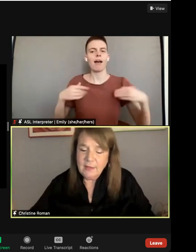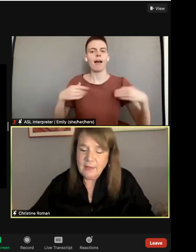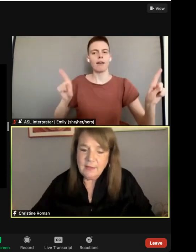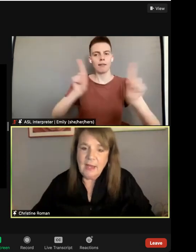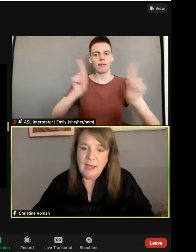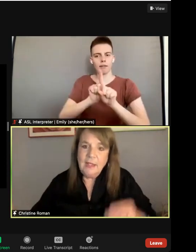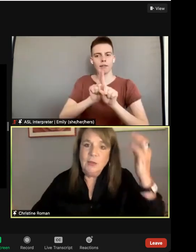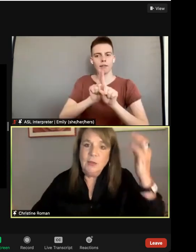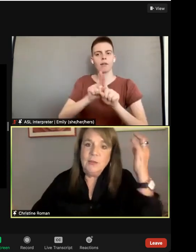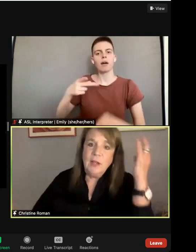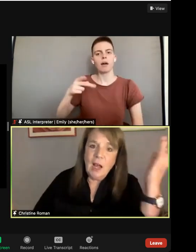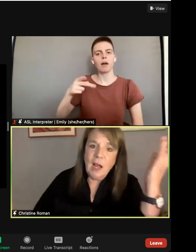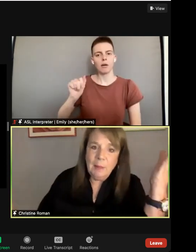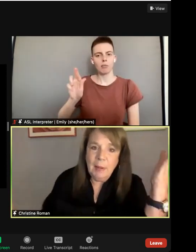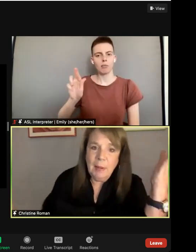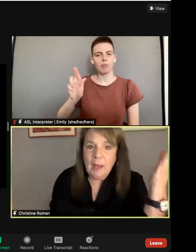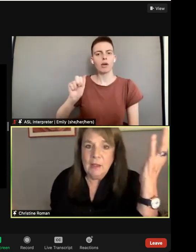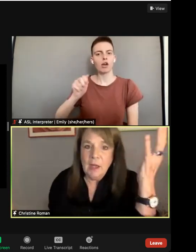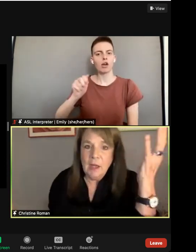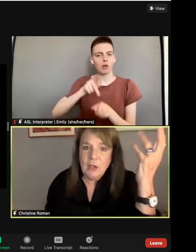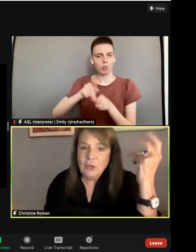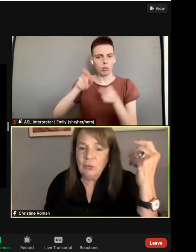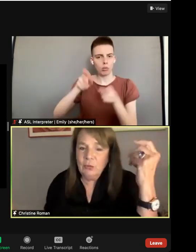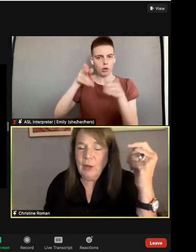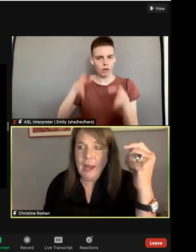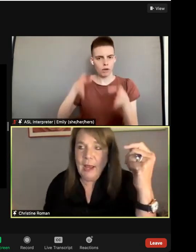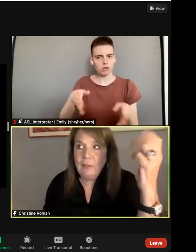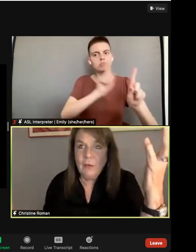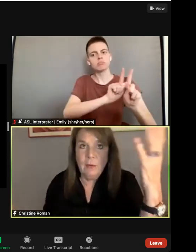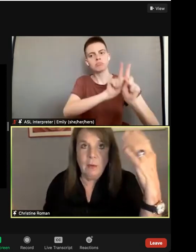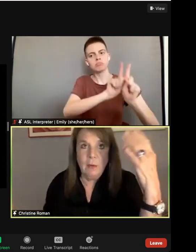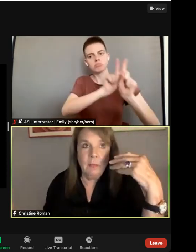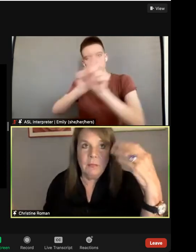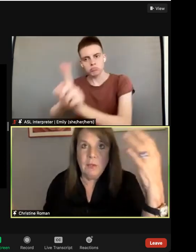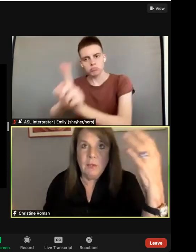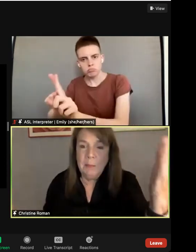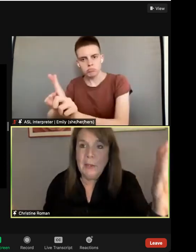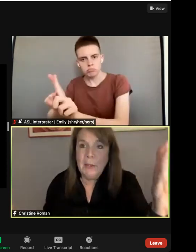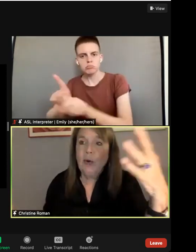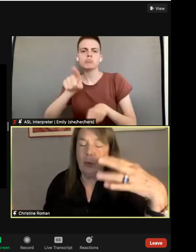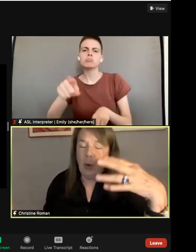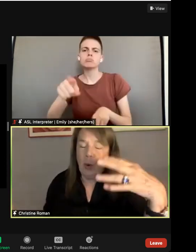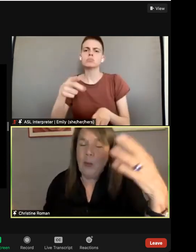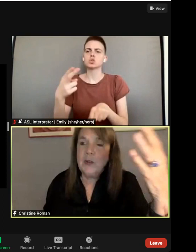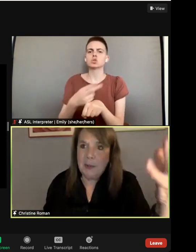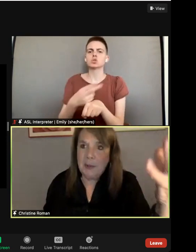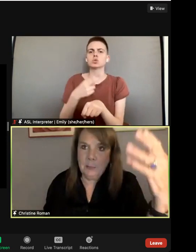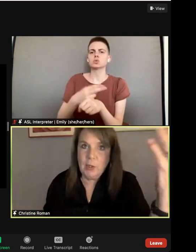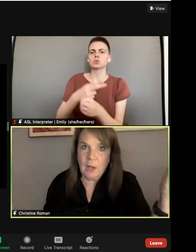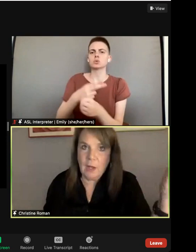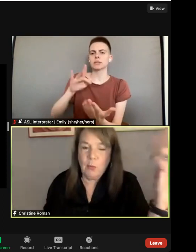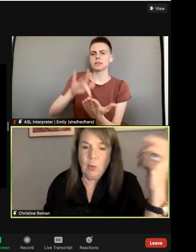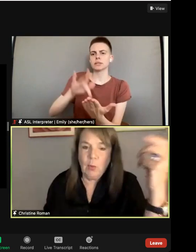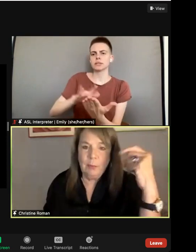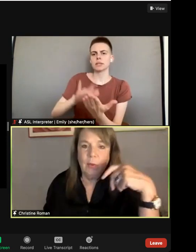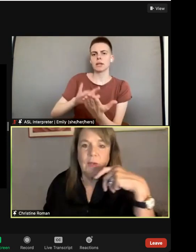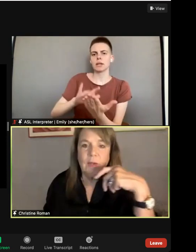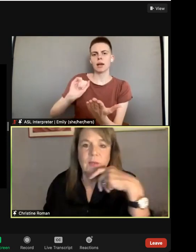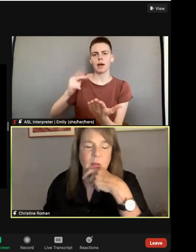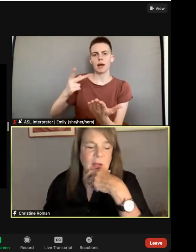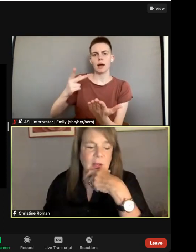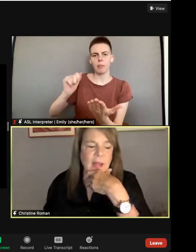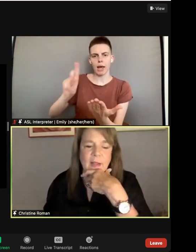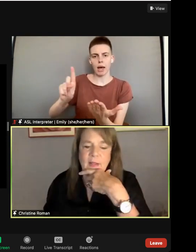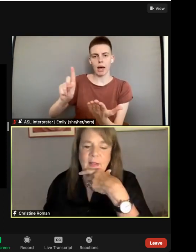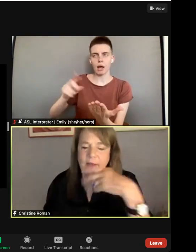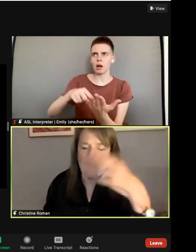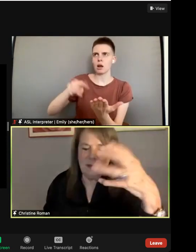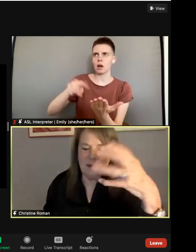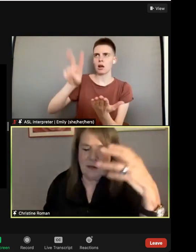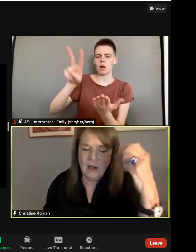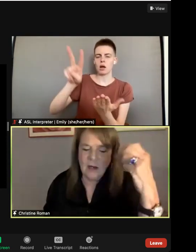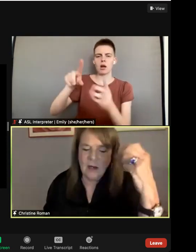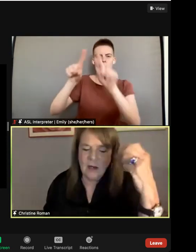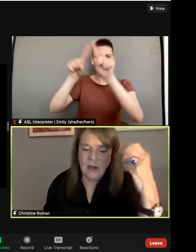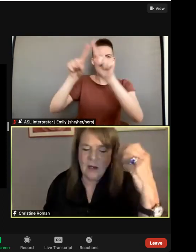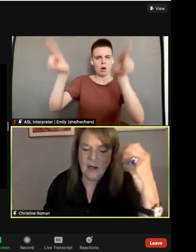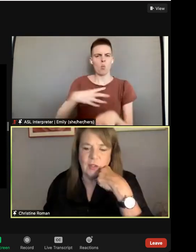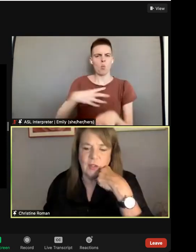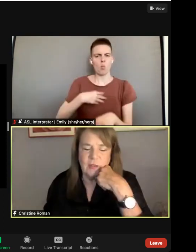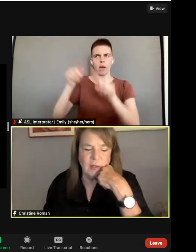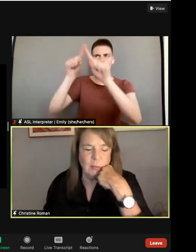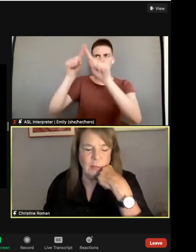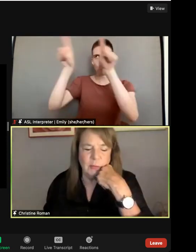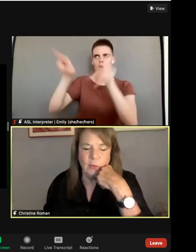the classes, and he used an iPad to have to mirror what was being put on the whiteboard. So he had this